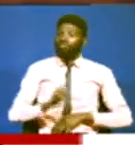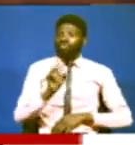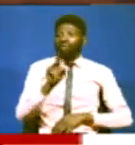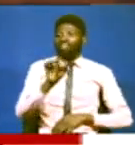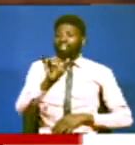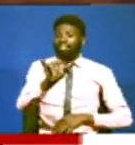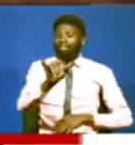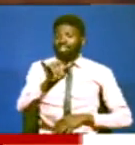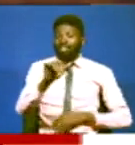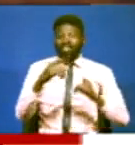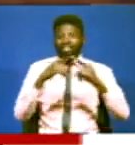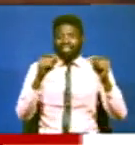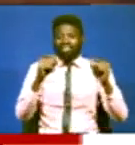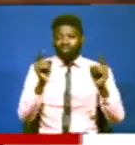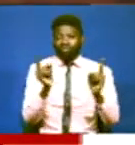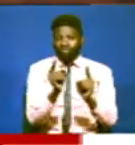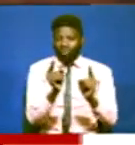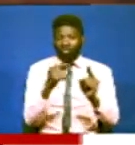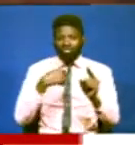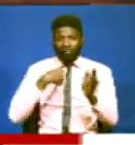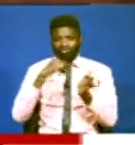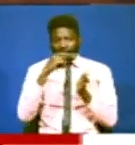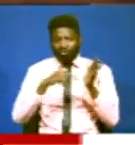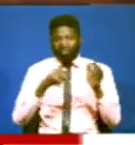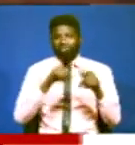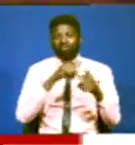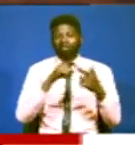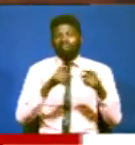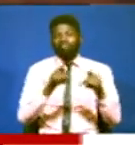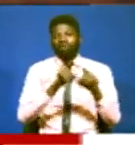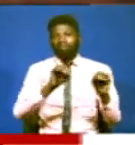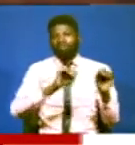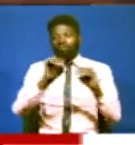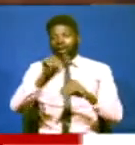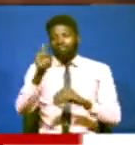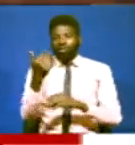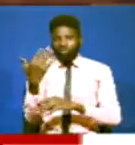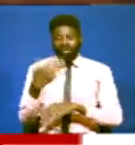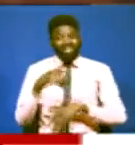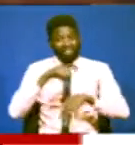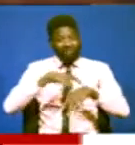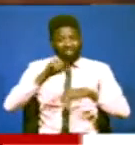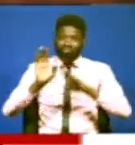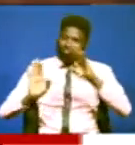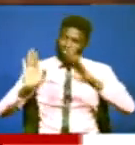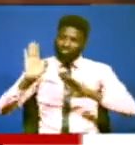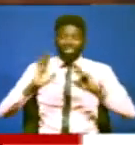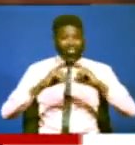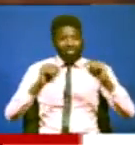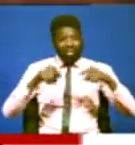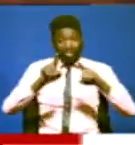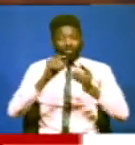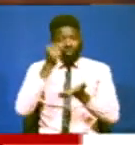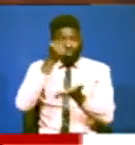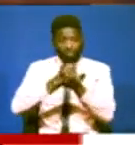very briefly, then we went to go to the other documentations. As at the time you were swearing this statement, were you still in office